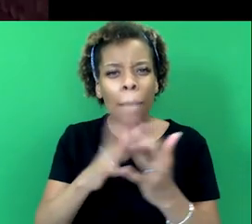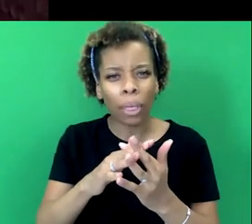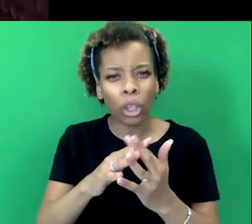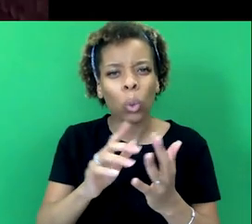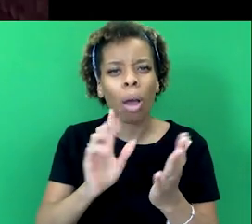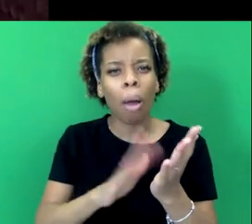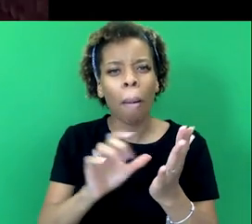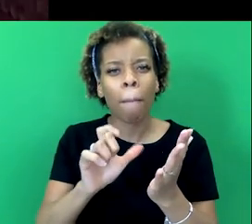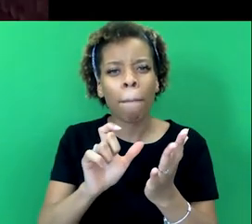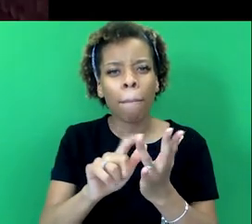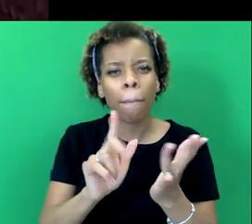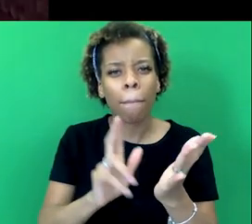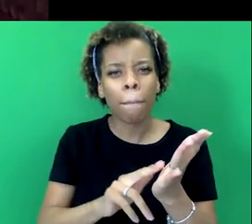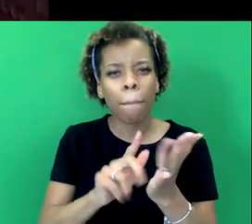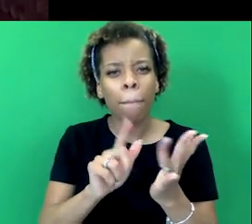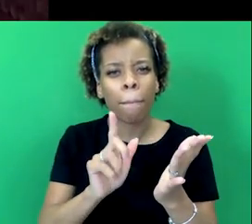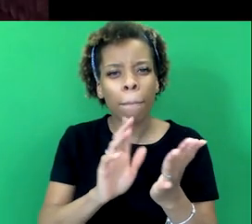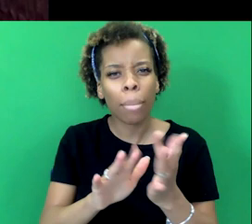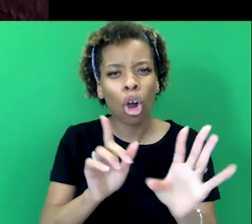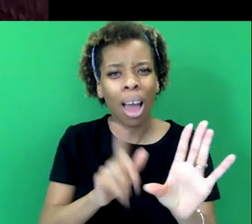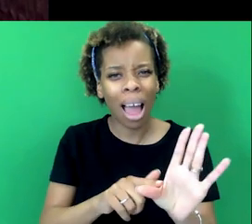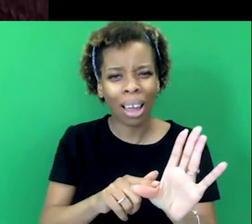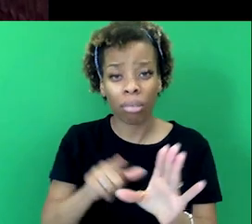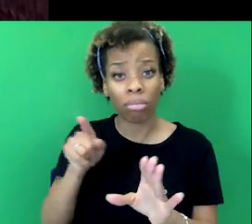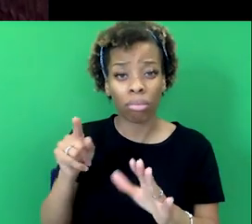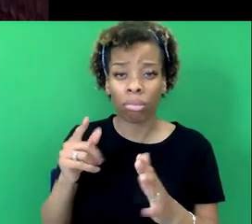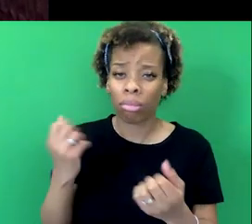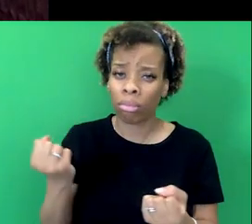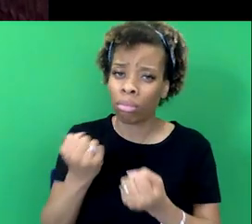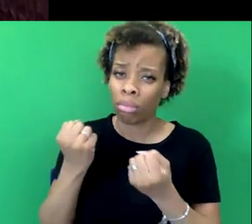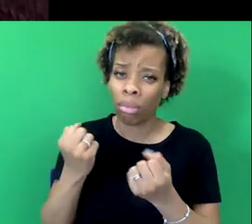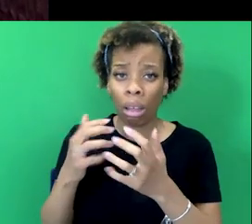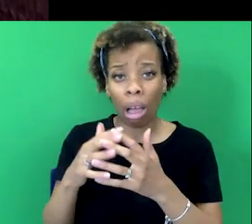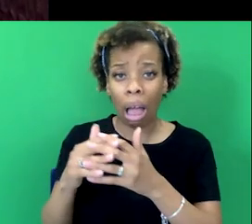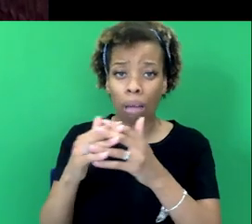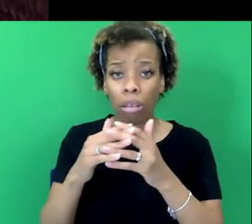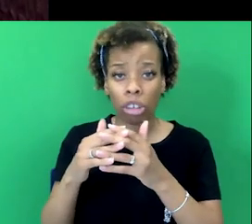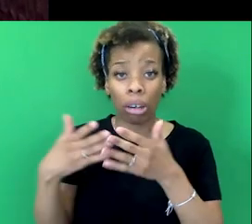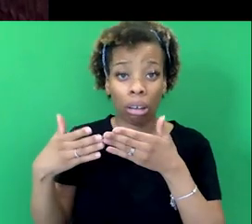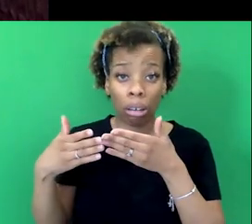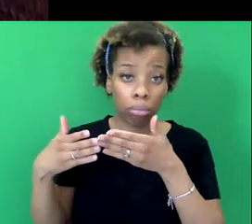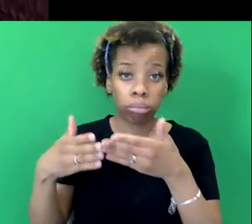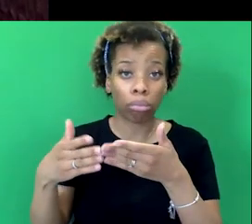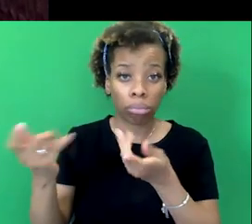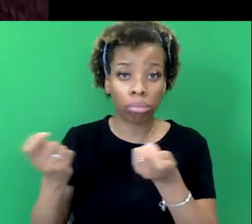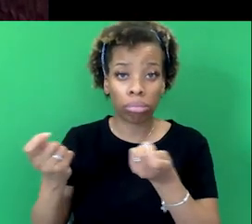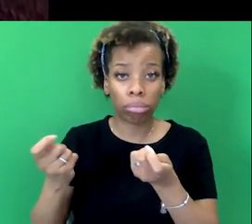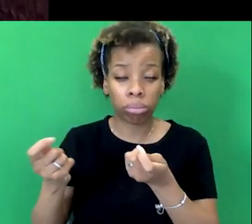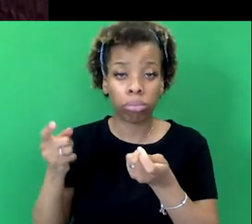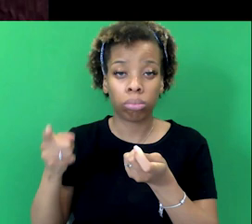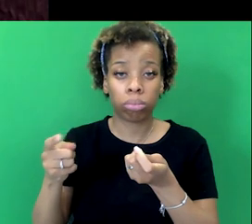and Harvey Keitel. And it's an American group of submariners who board this boat. And of course,